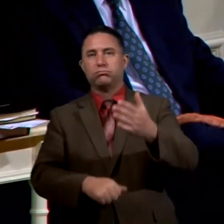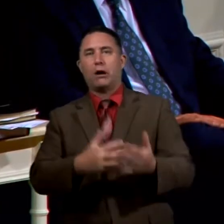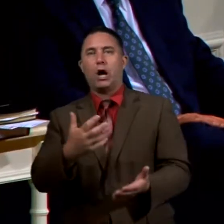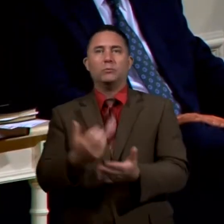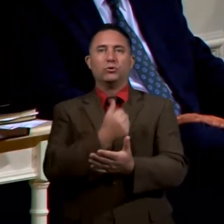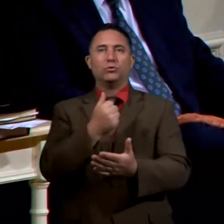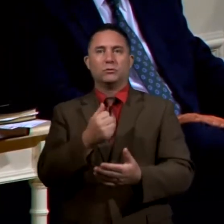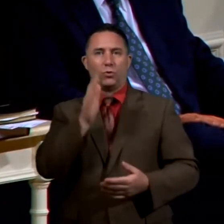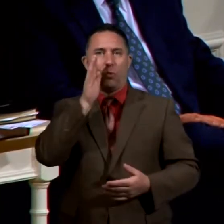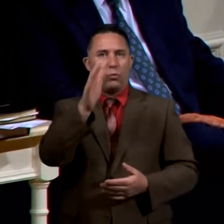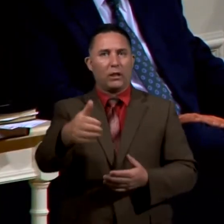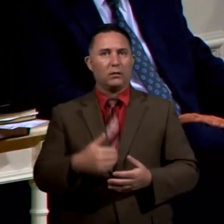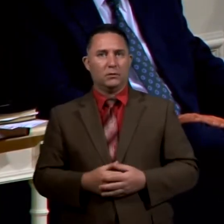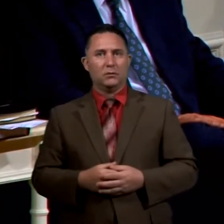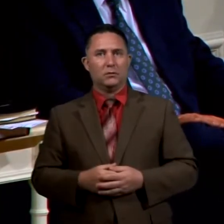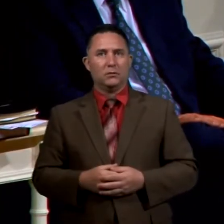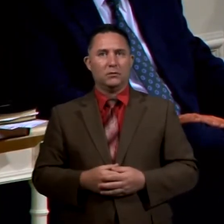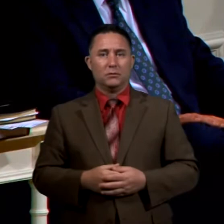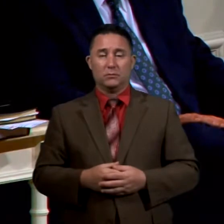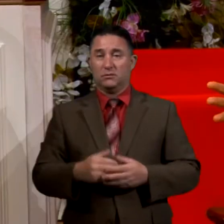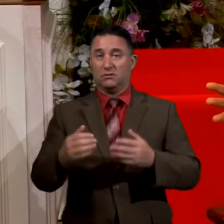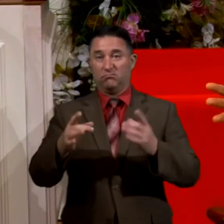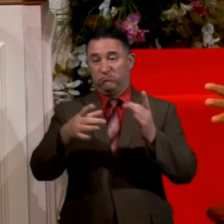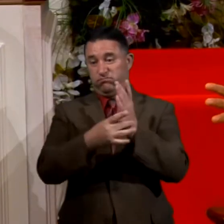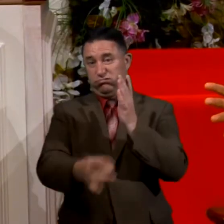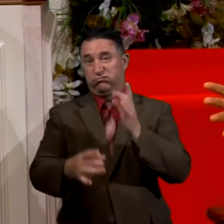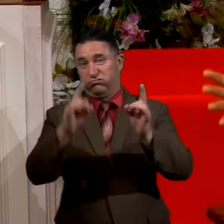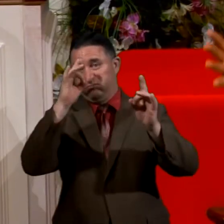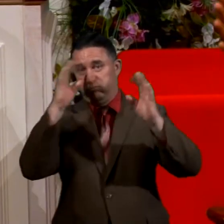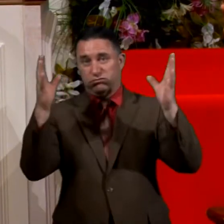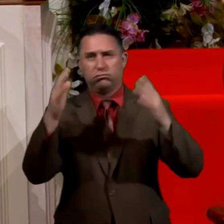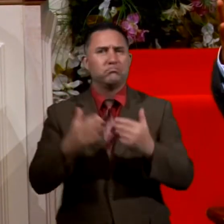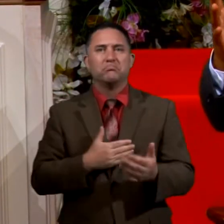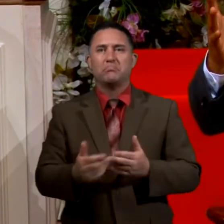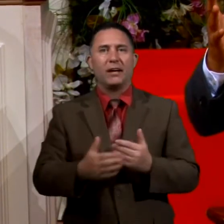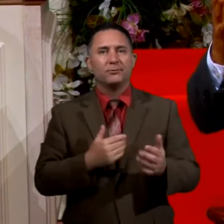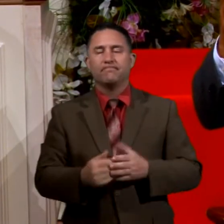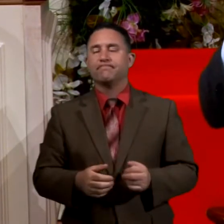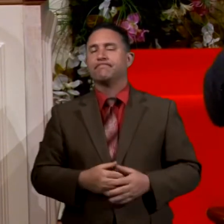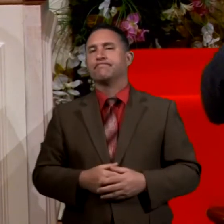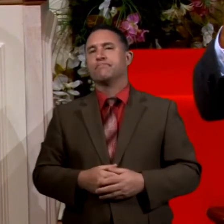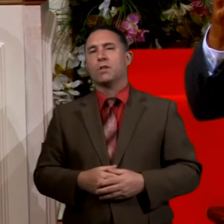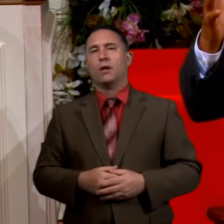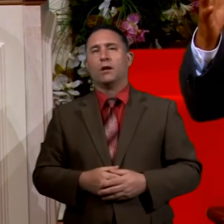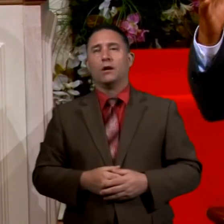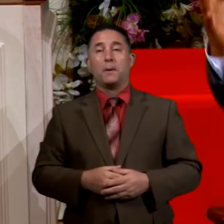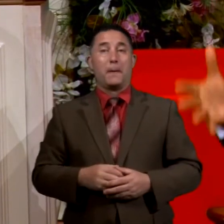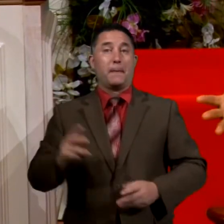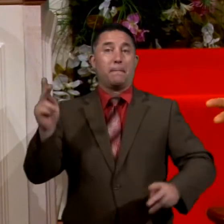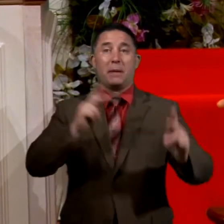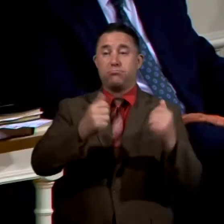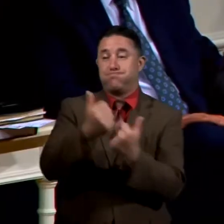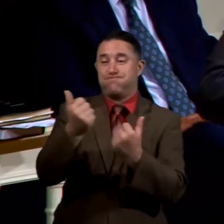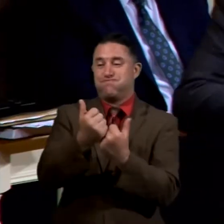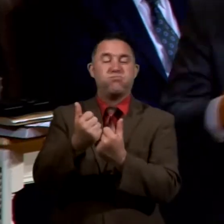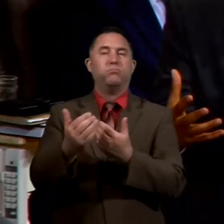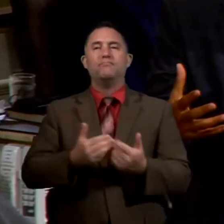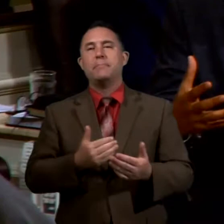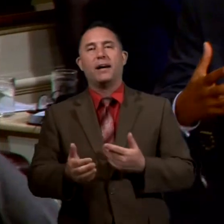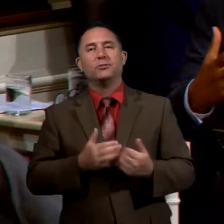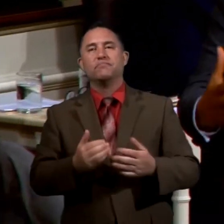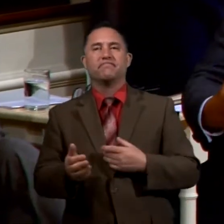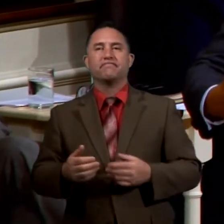opportunities. No matter how much talent you have, no matter how much, you know, people behind you, no matter how